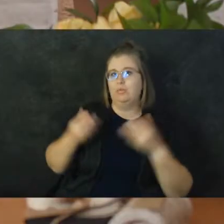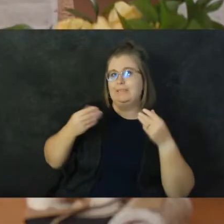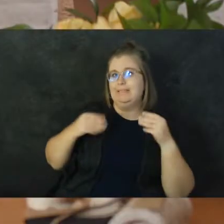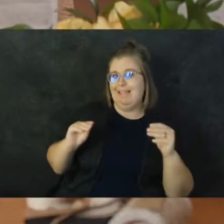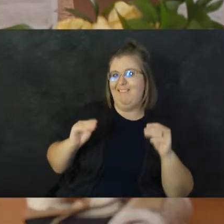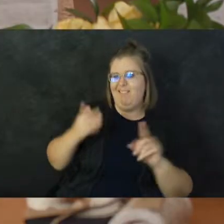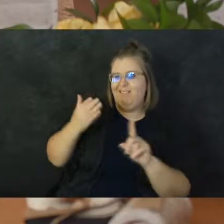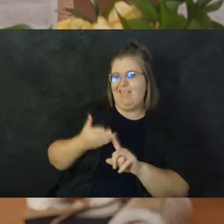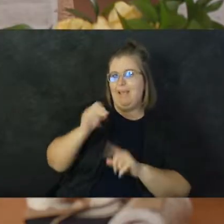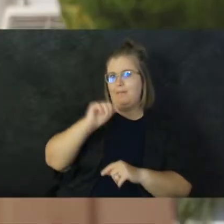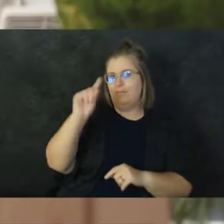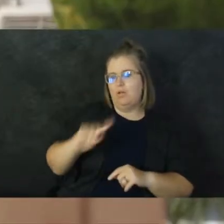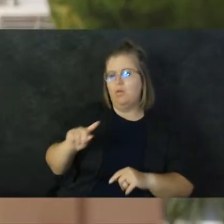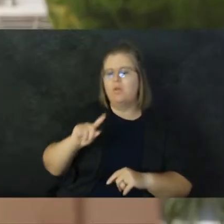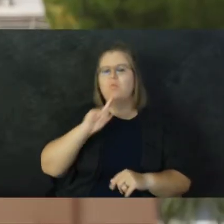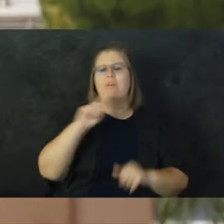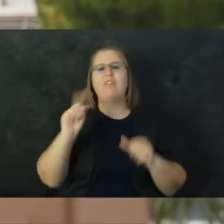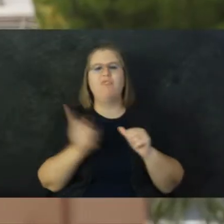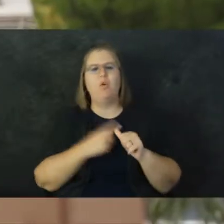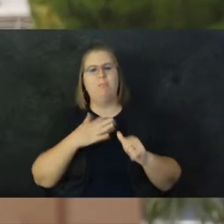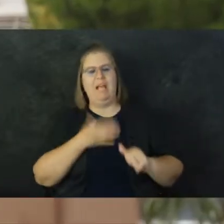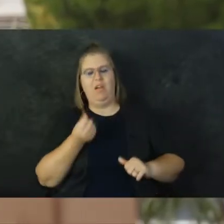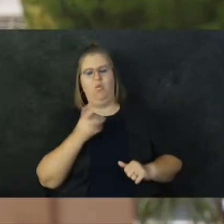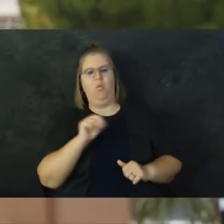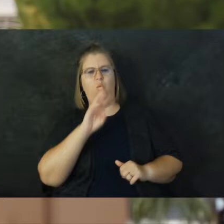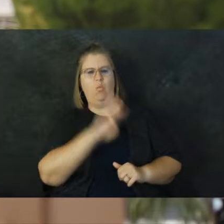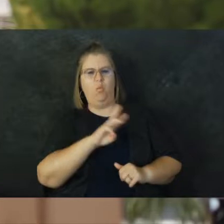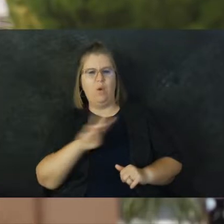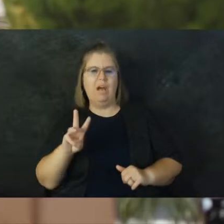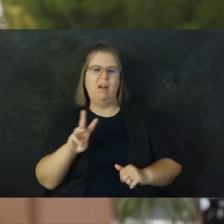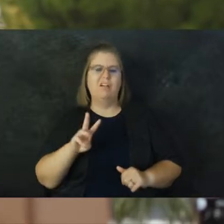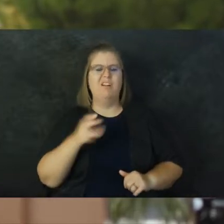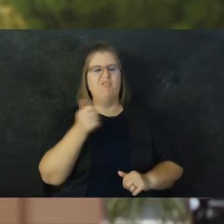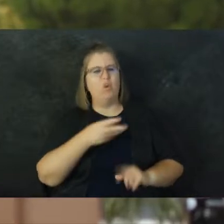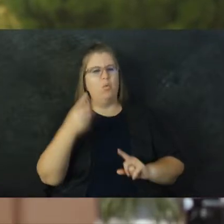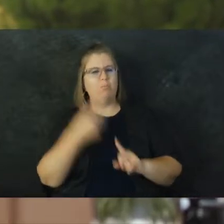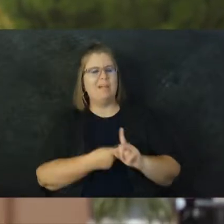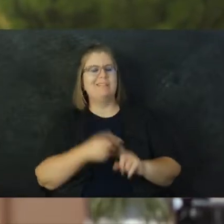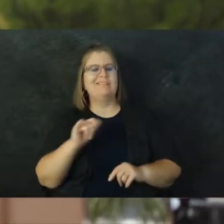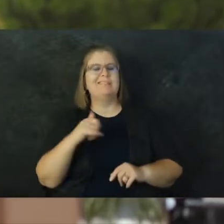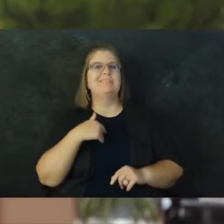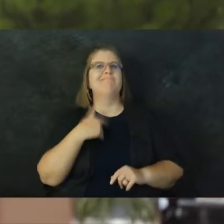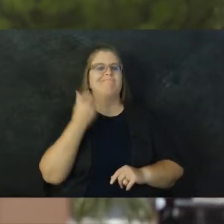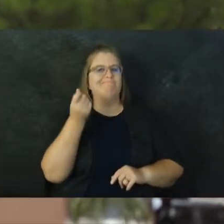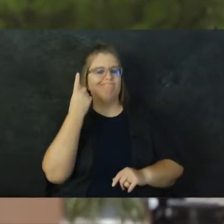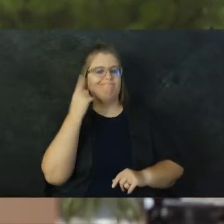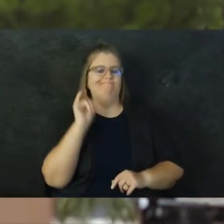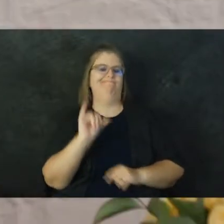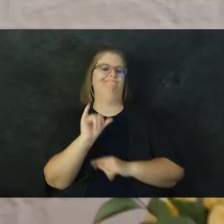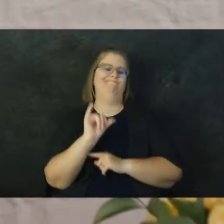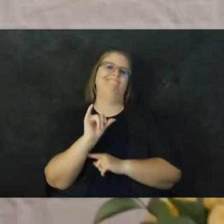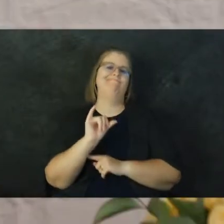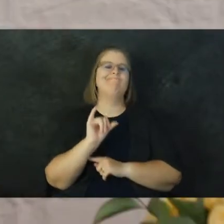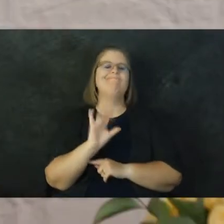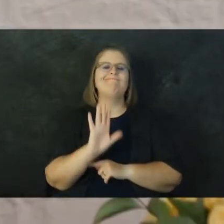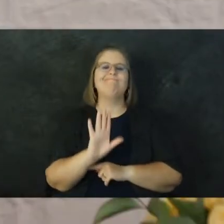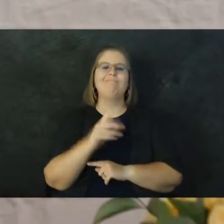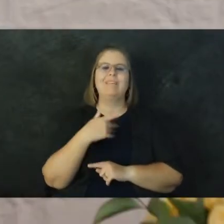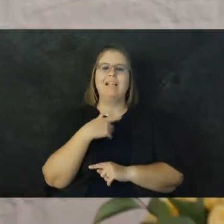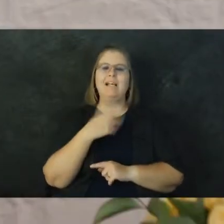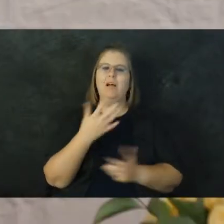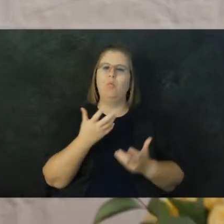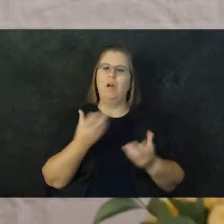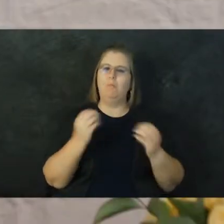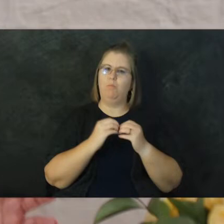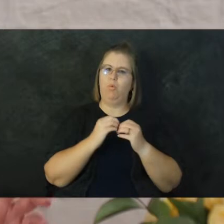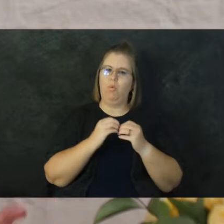started selling on Amazon, I was primarily selling on my website, and that was just for a few months. And then I realized quickly that